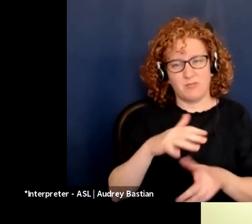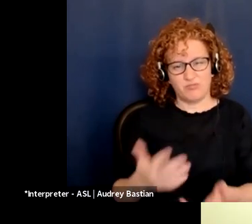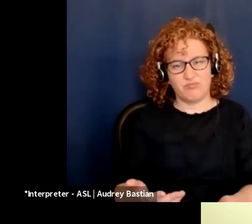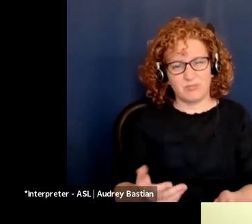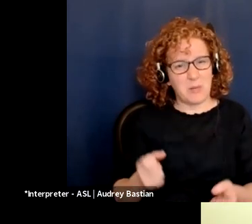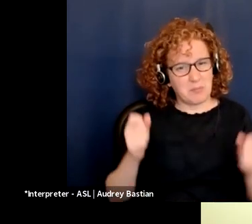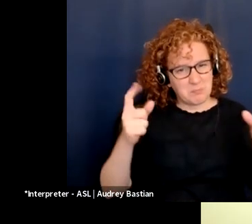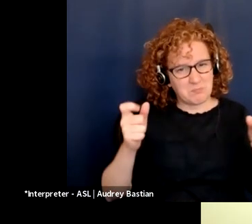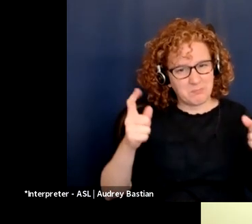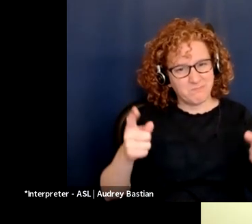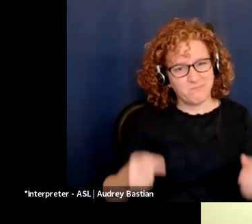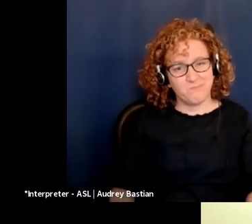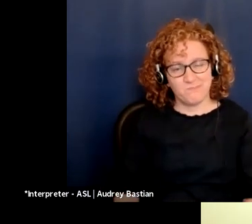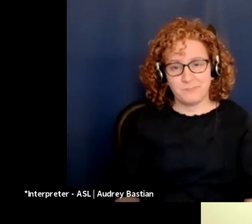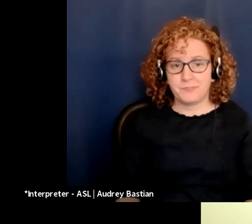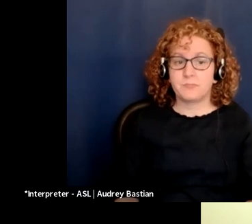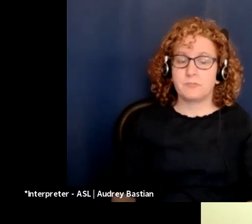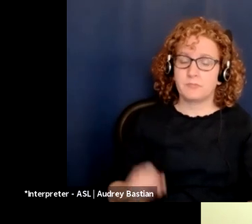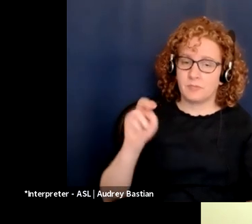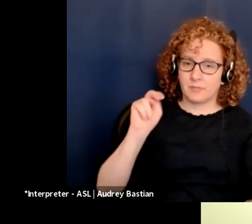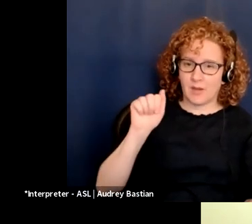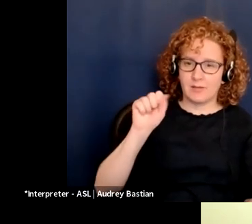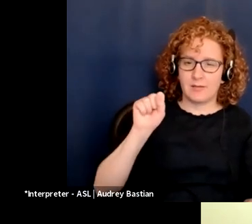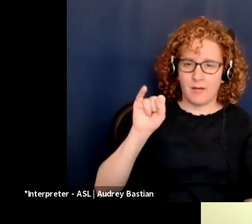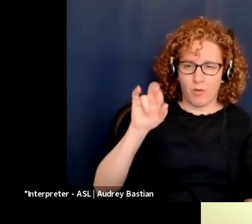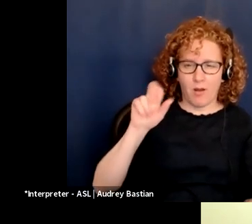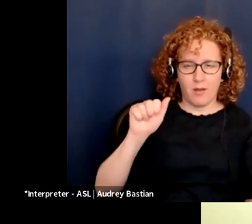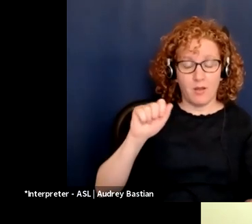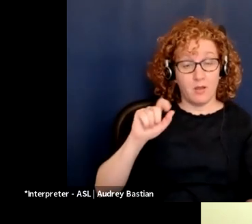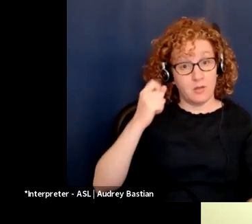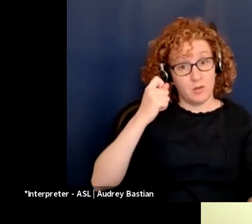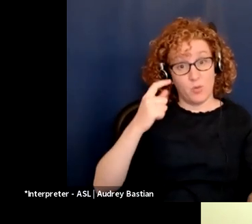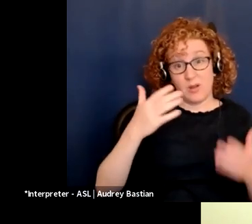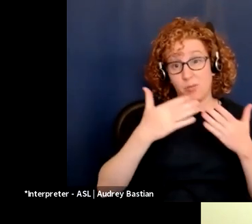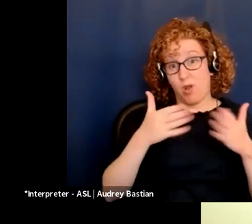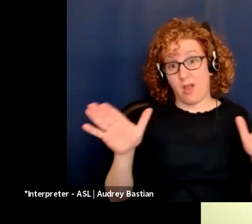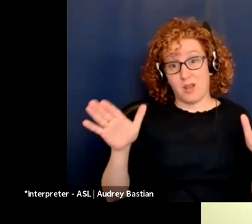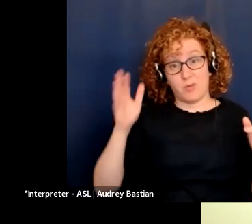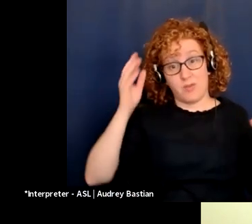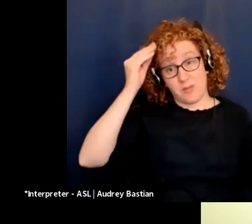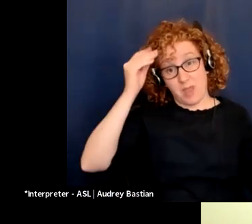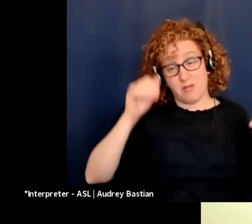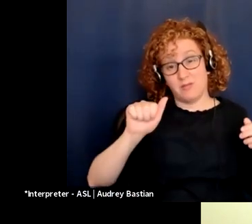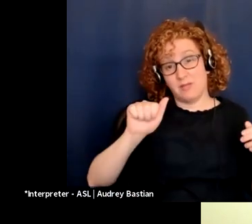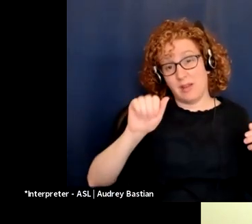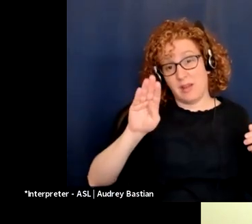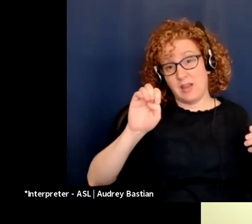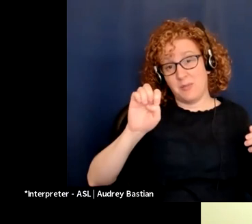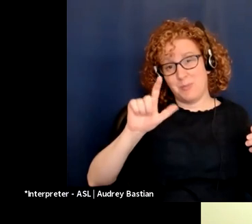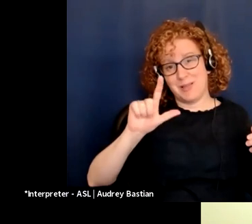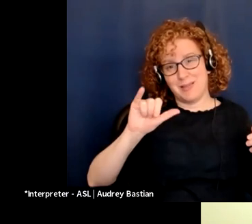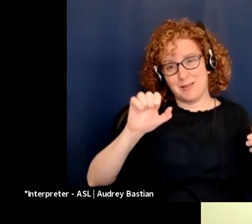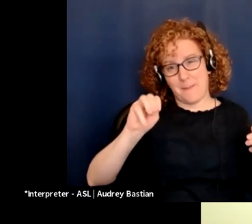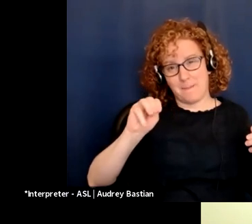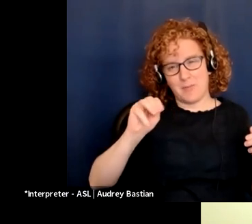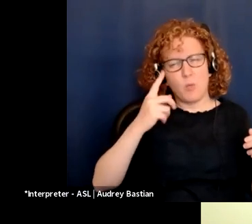Yeah, and being really broad when you think about what ableism can look like in the